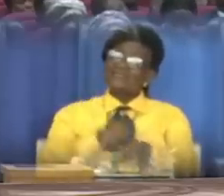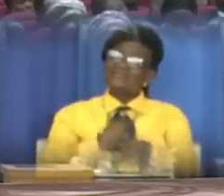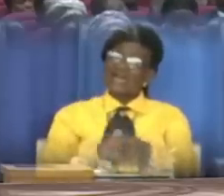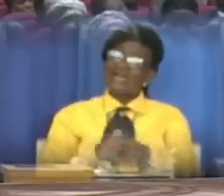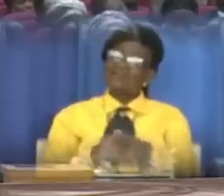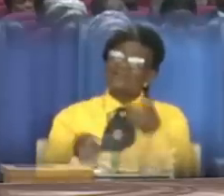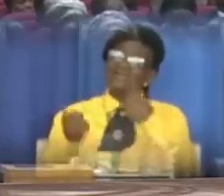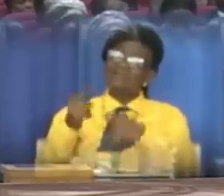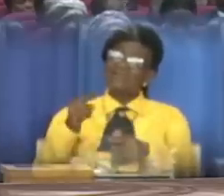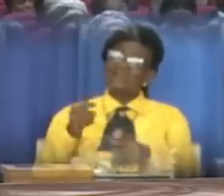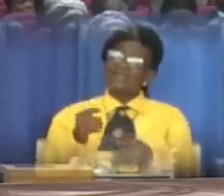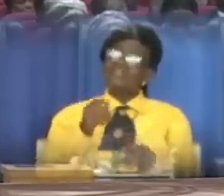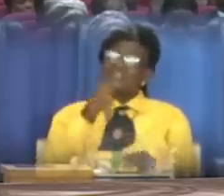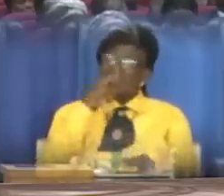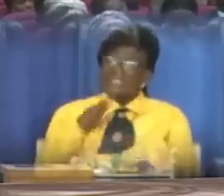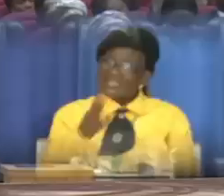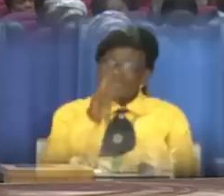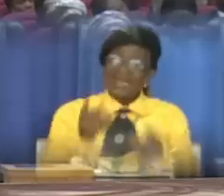forget all the things,